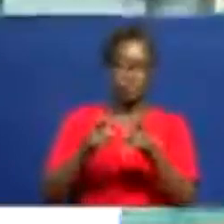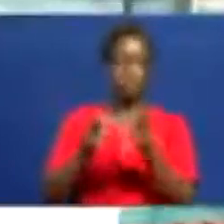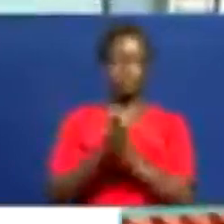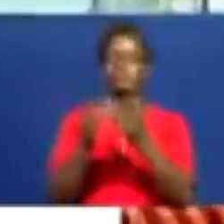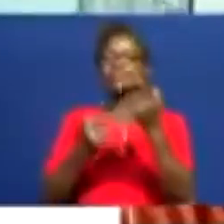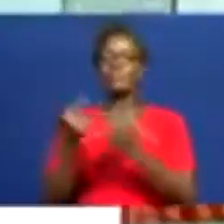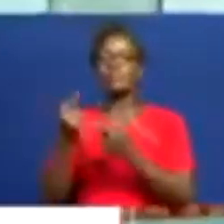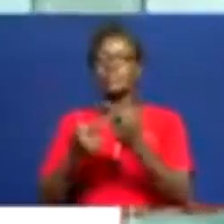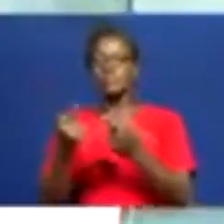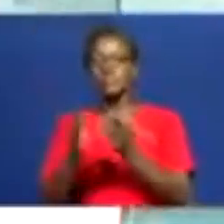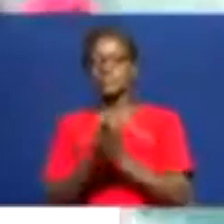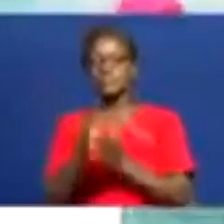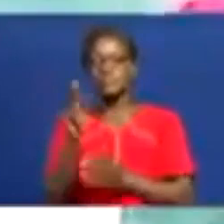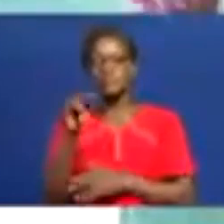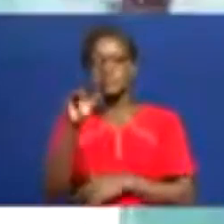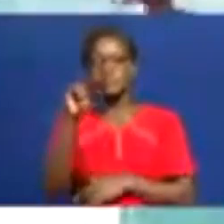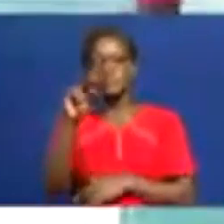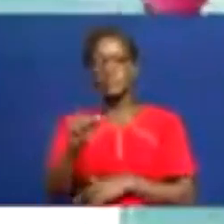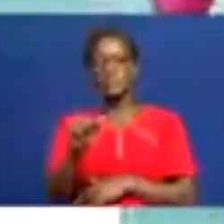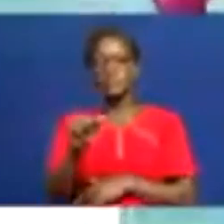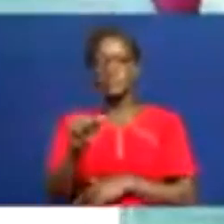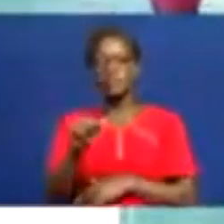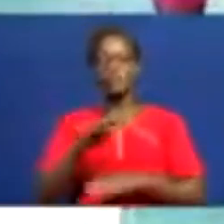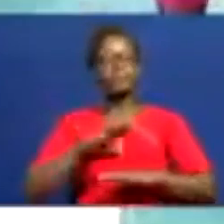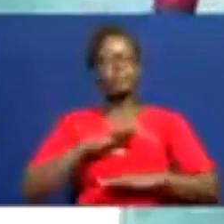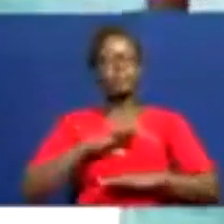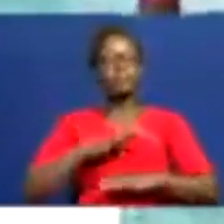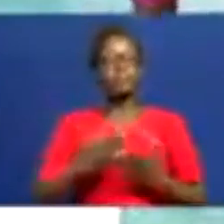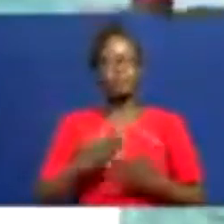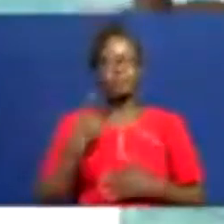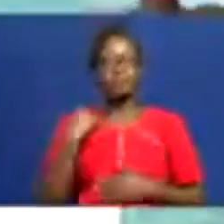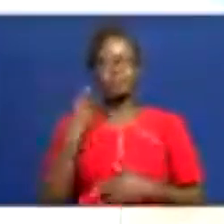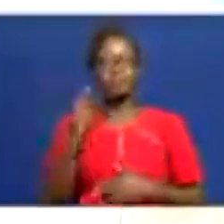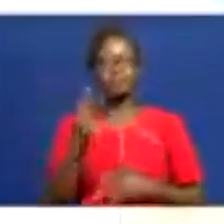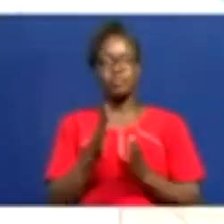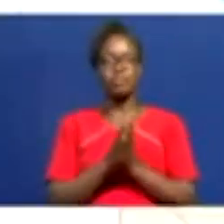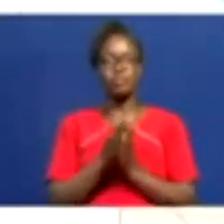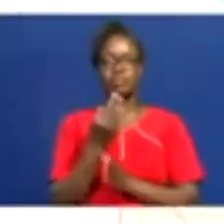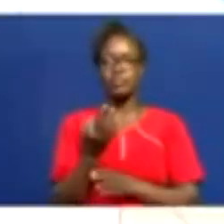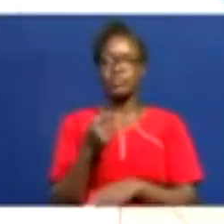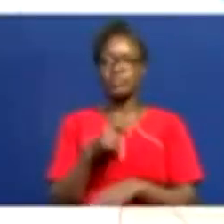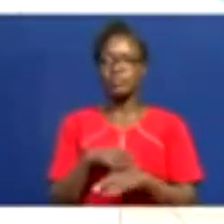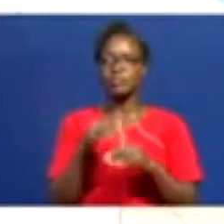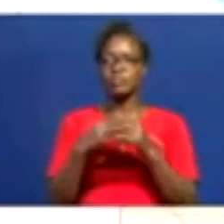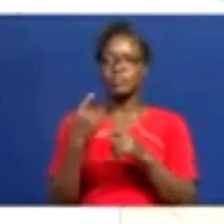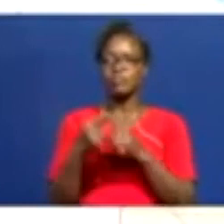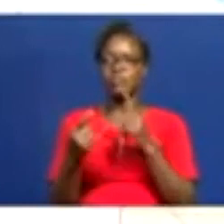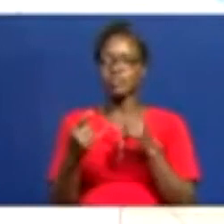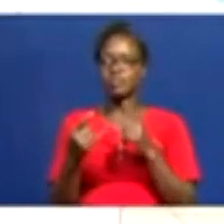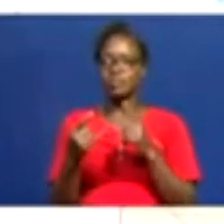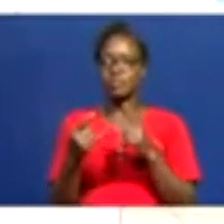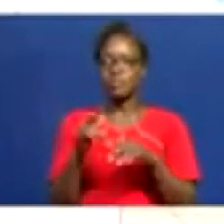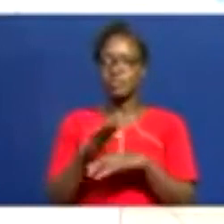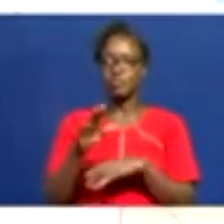Macrin Colombo na Nina Iragi walioridhika nafasi za pili na tatu mtawalia. When I was 8 years old, I went